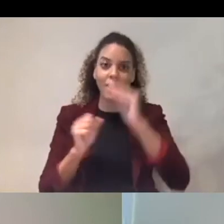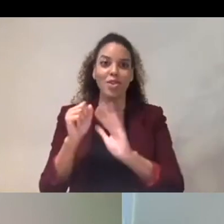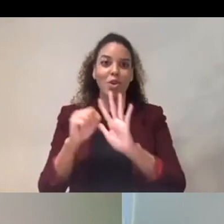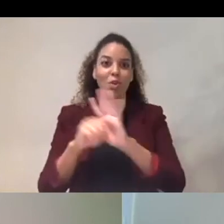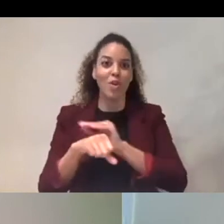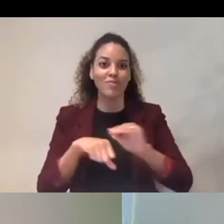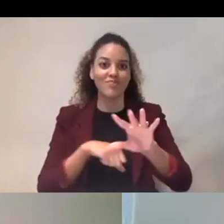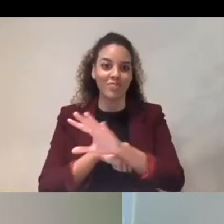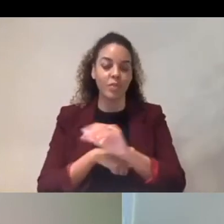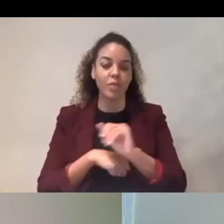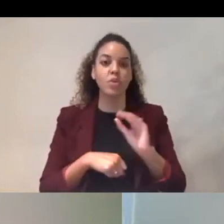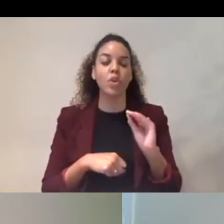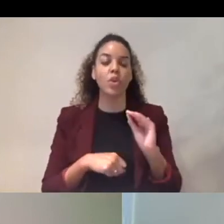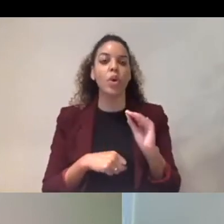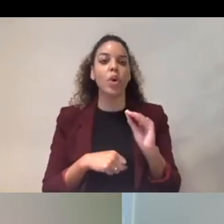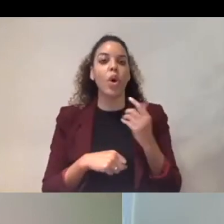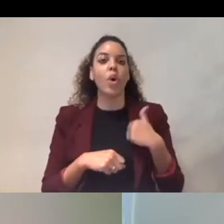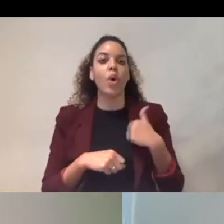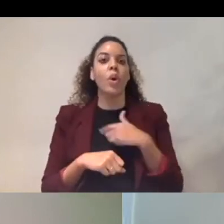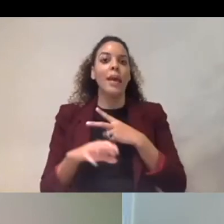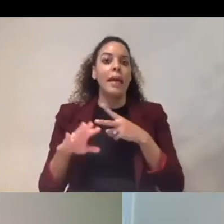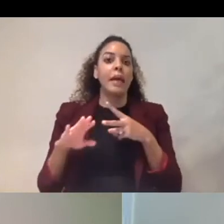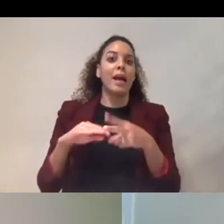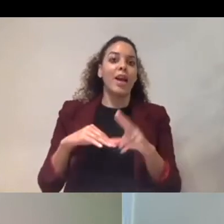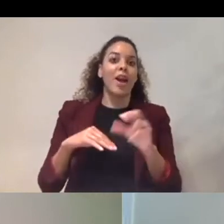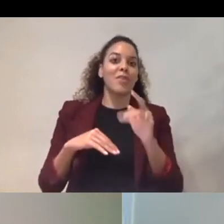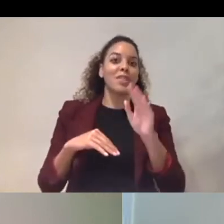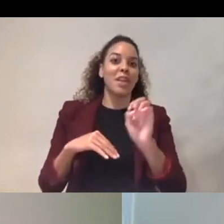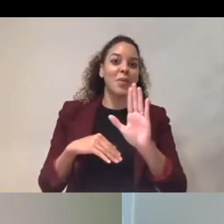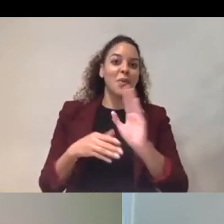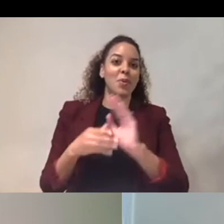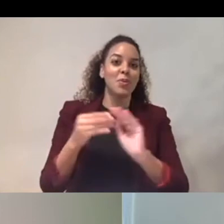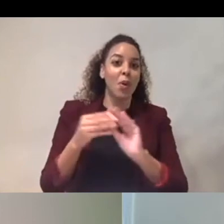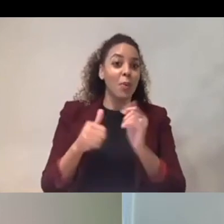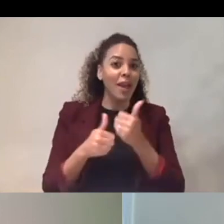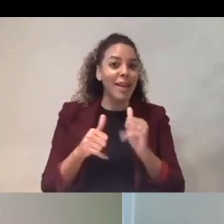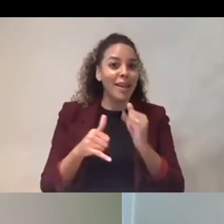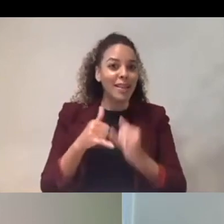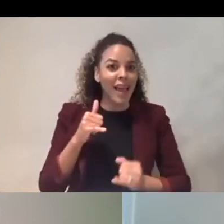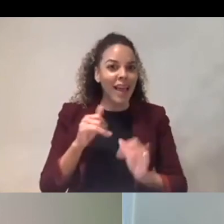So we had cut off Shane. And any other last pieces of advice,